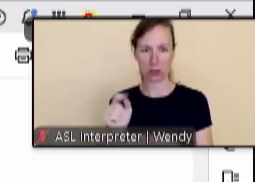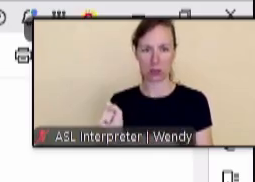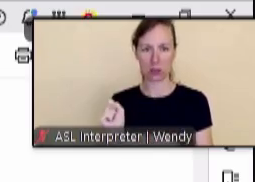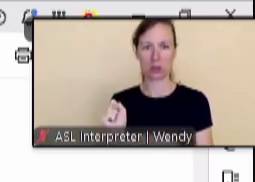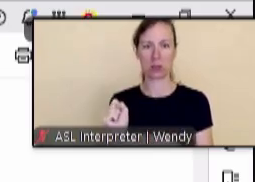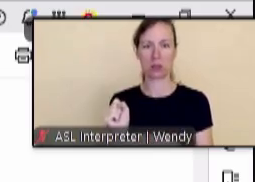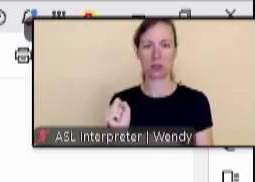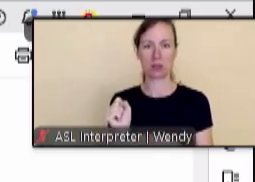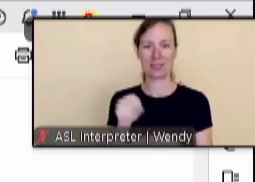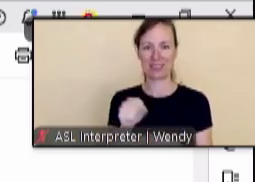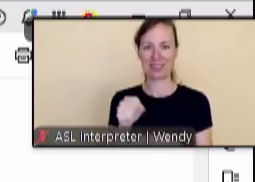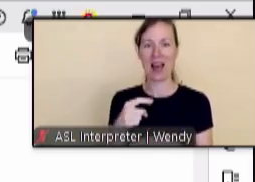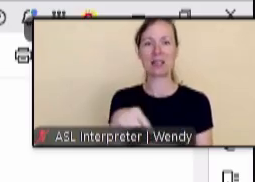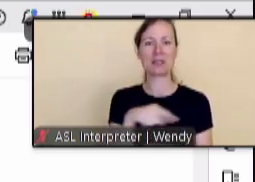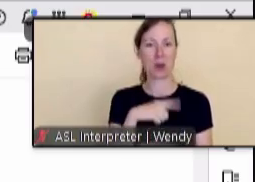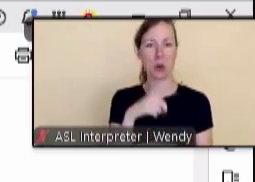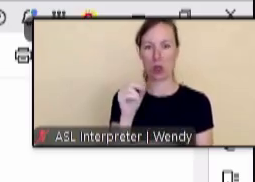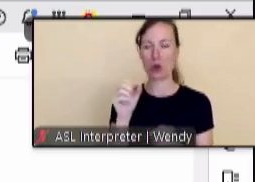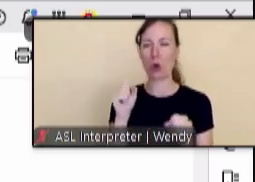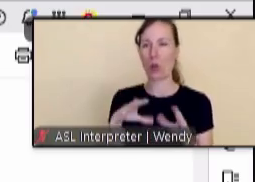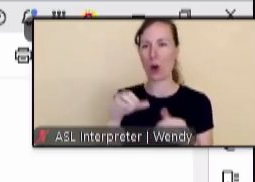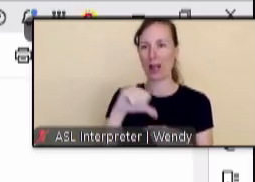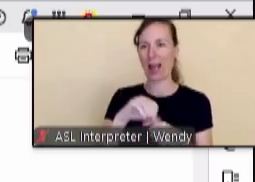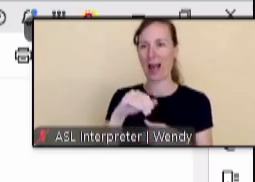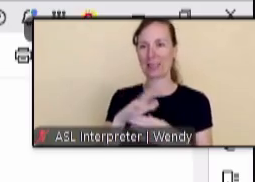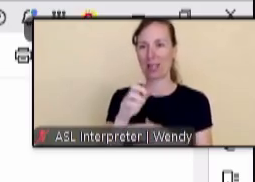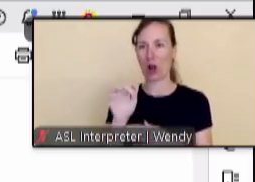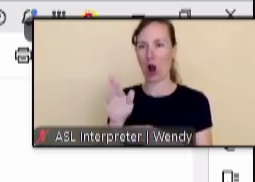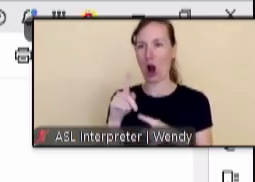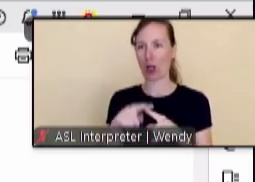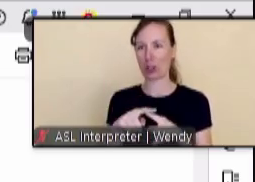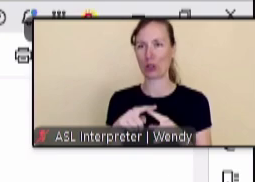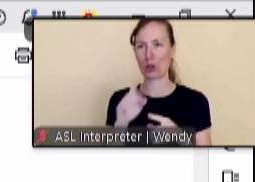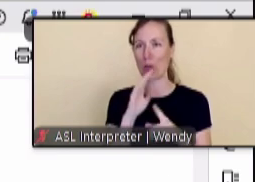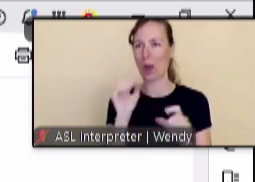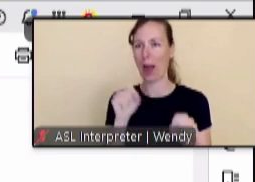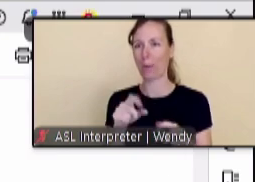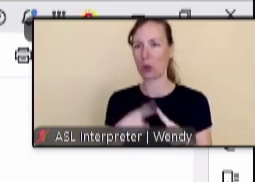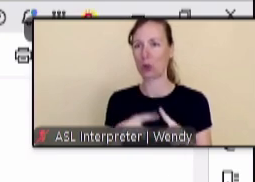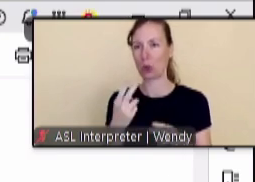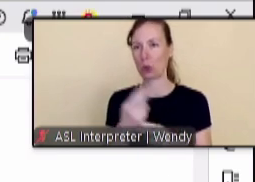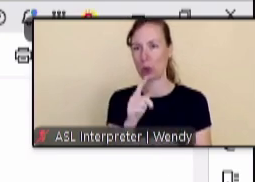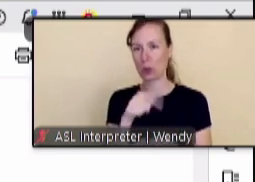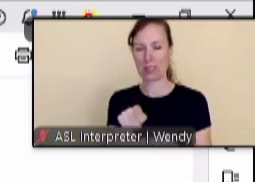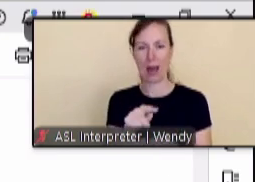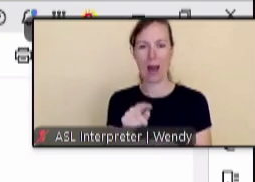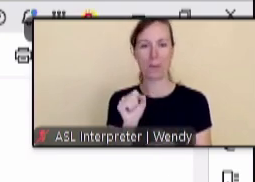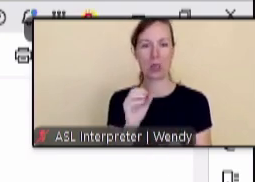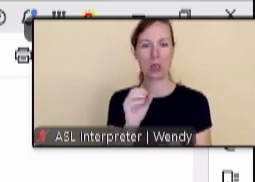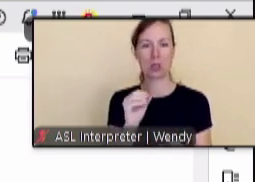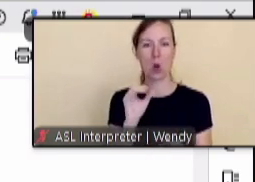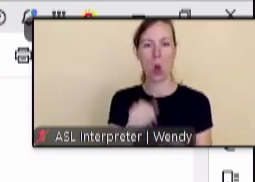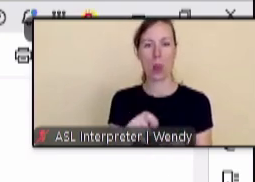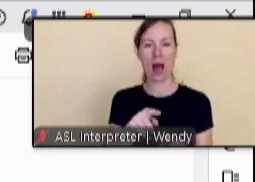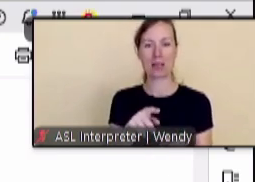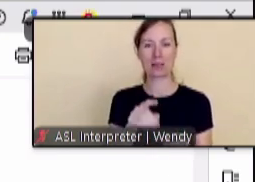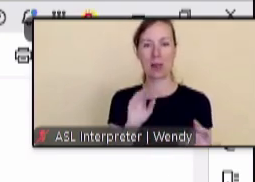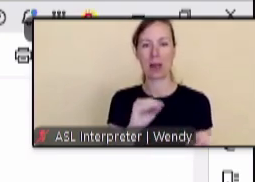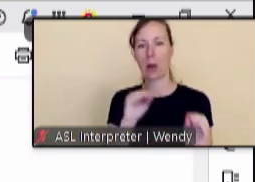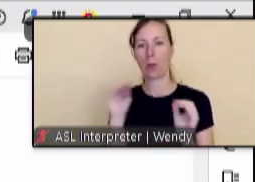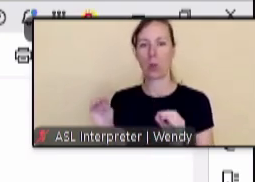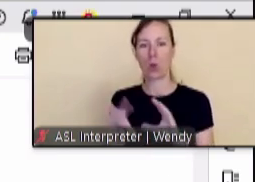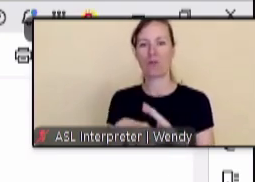our cars to operate our vehicles. So that's been moved out of the line item. That amount's been moved out of the line